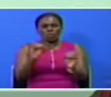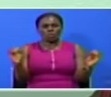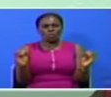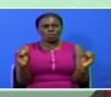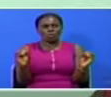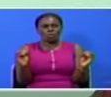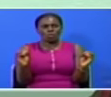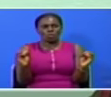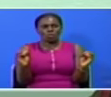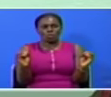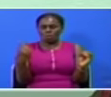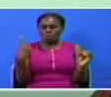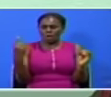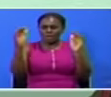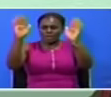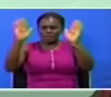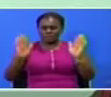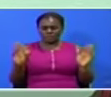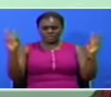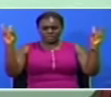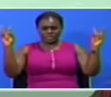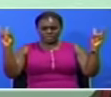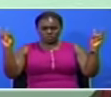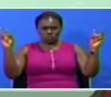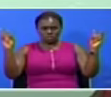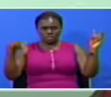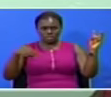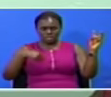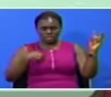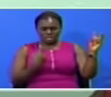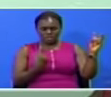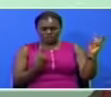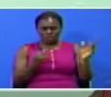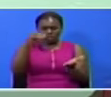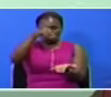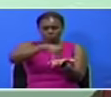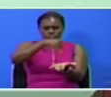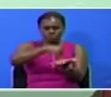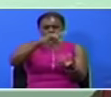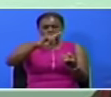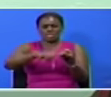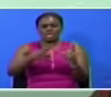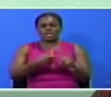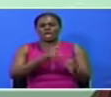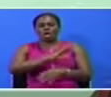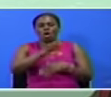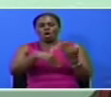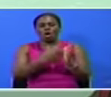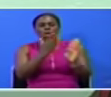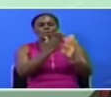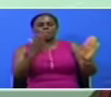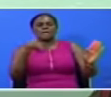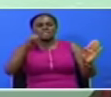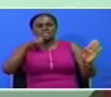and one of the key issues which we put in this standard is that all new buses which are going to